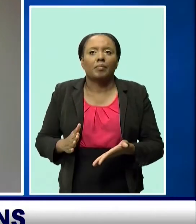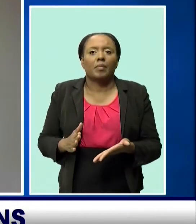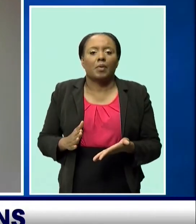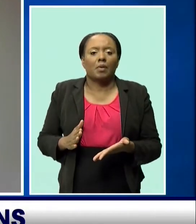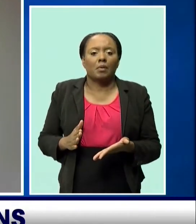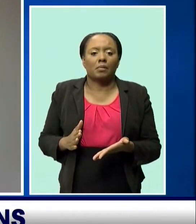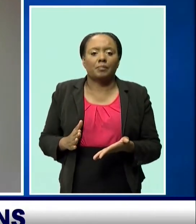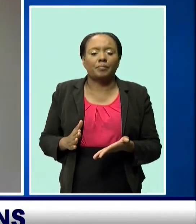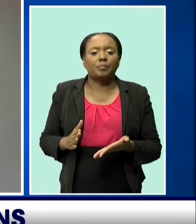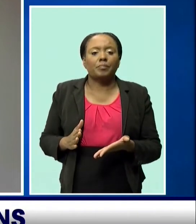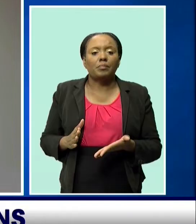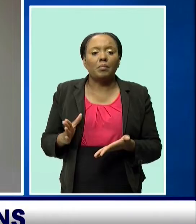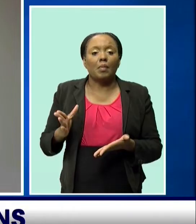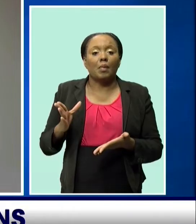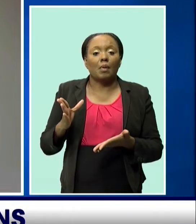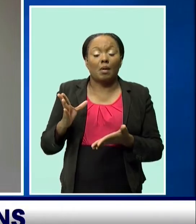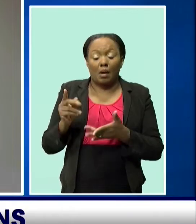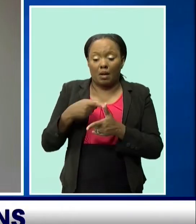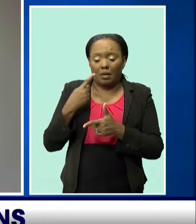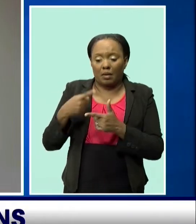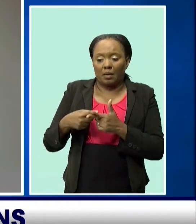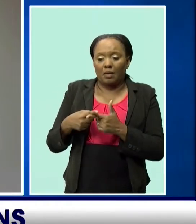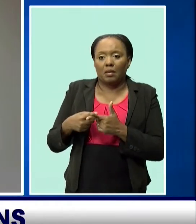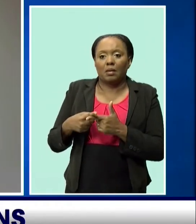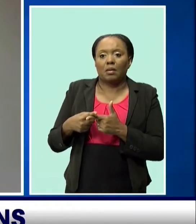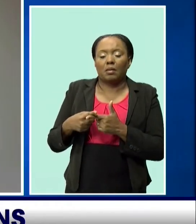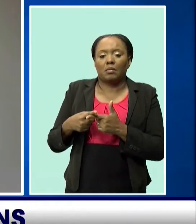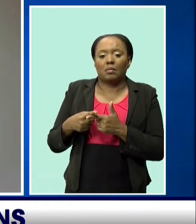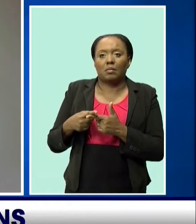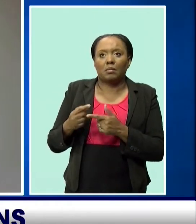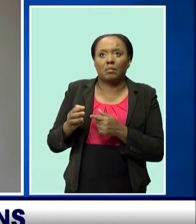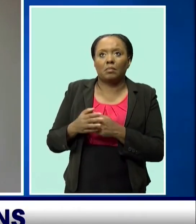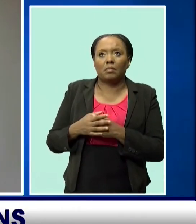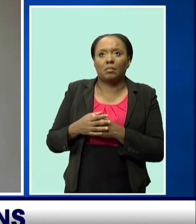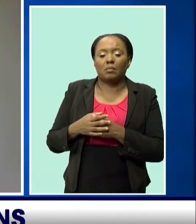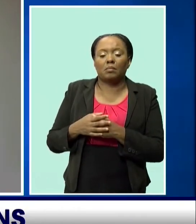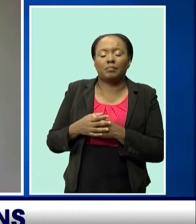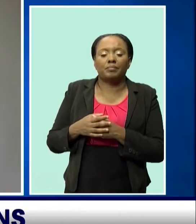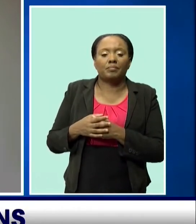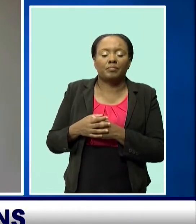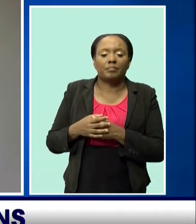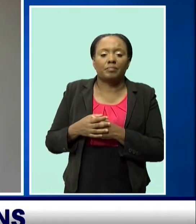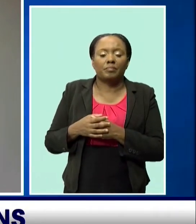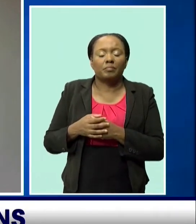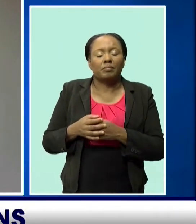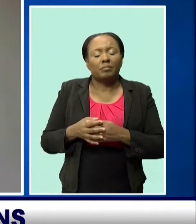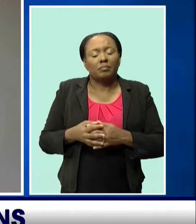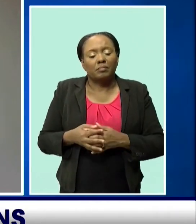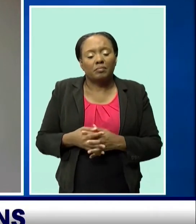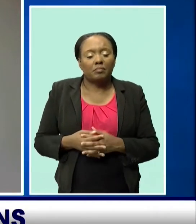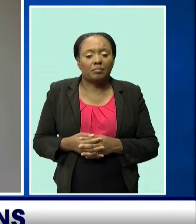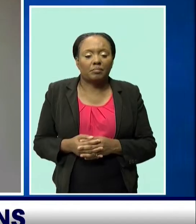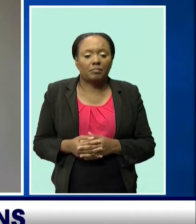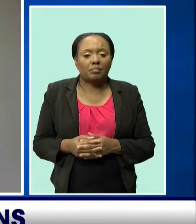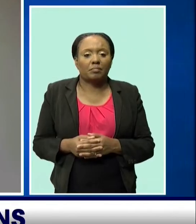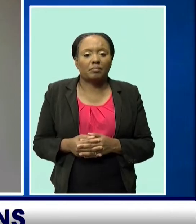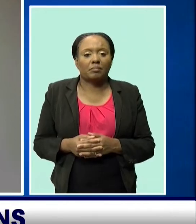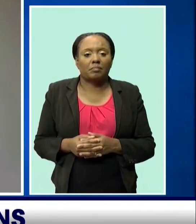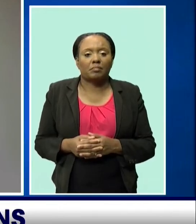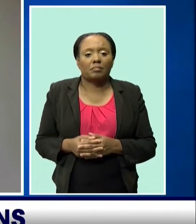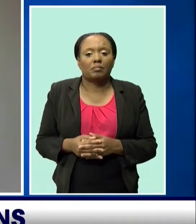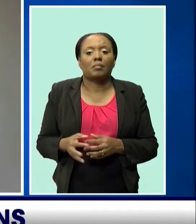for proposal, I should say, and that will normally be sent out via the various